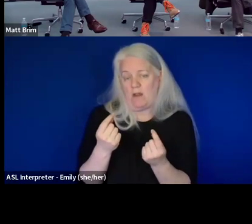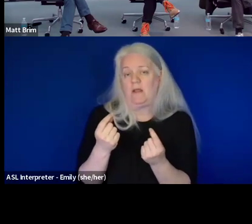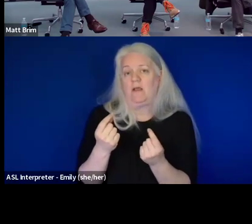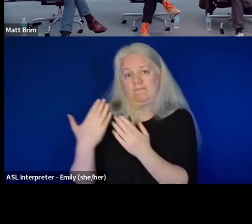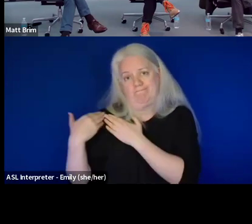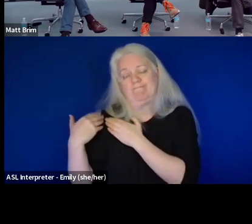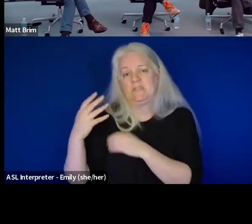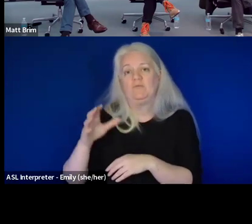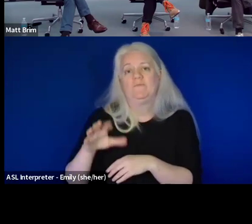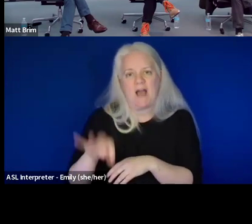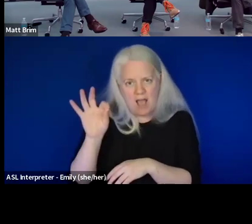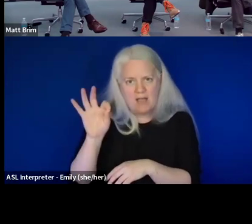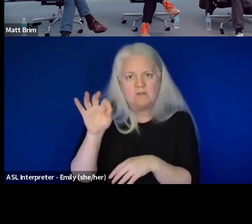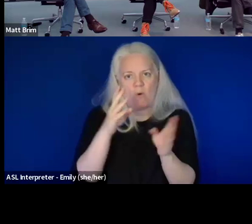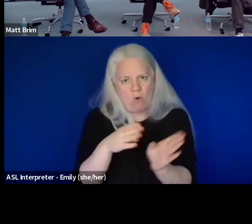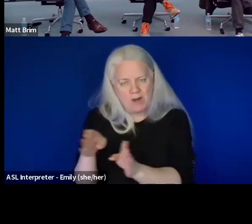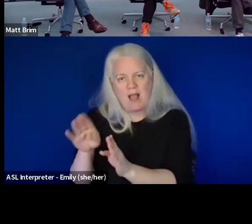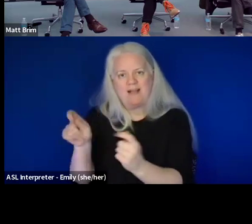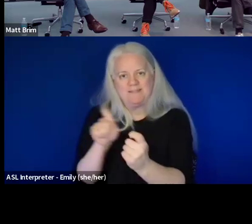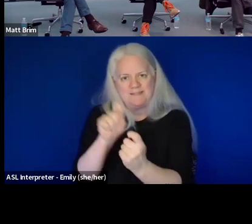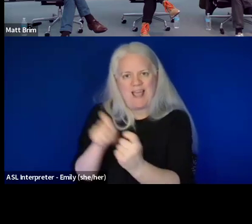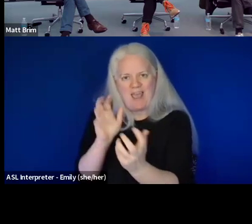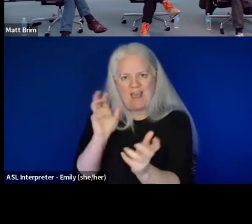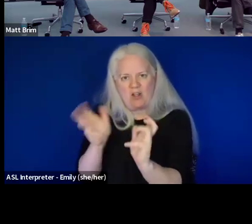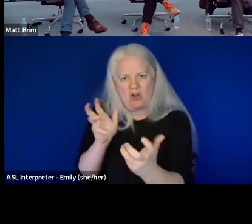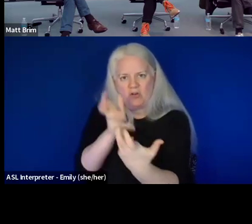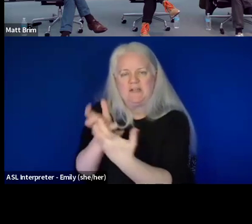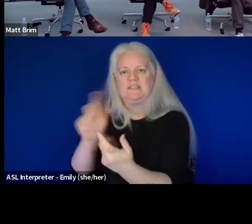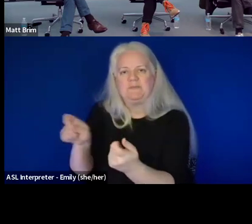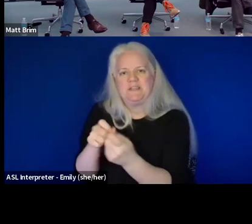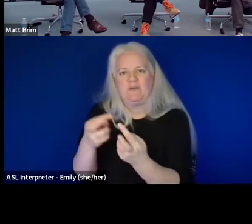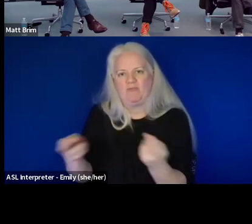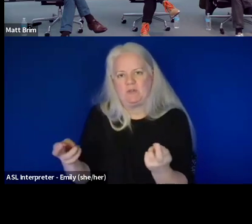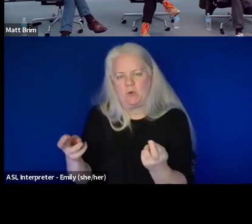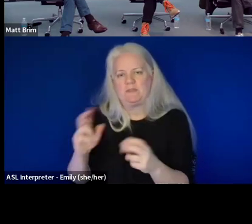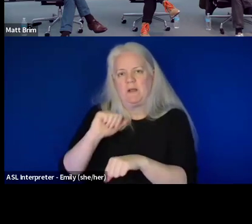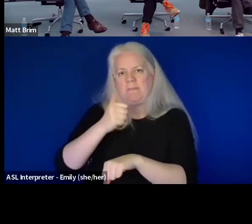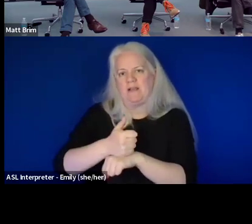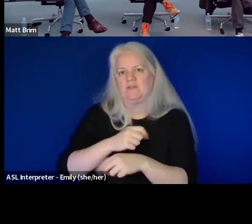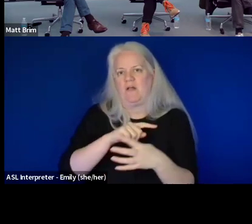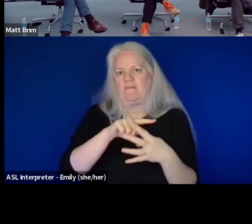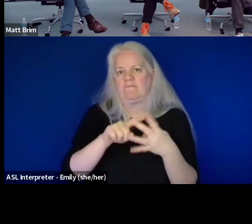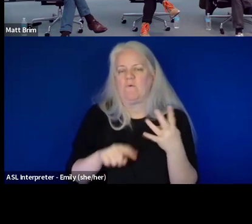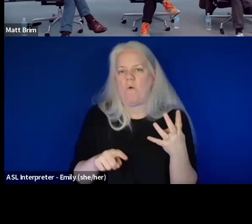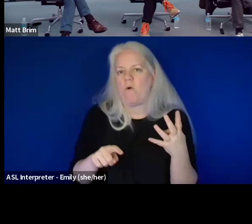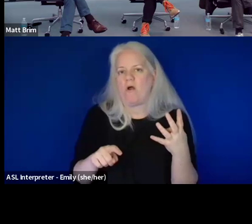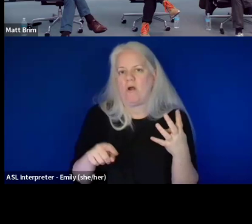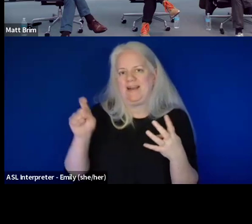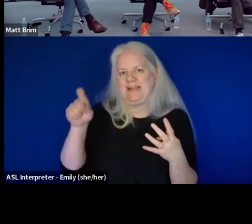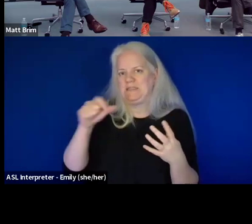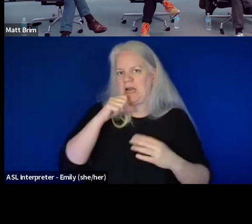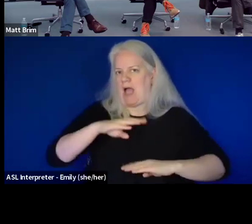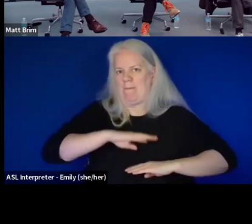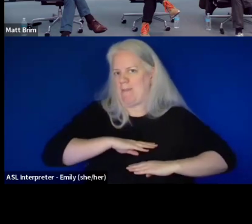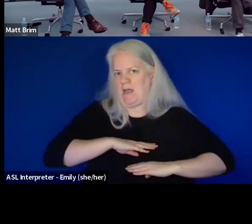organize and tailor specific resources based upon the 4 essential unmet needs they found, which were access